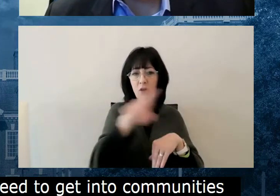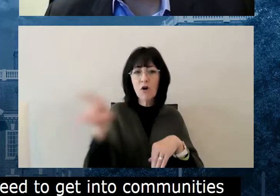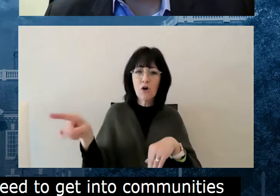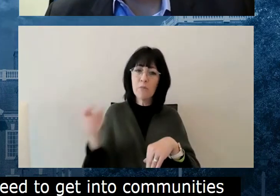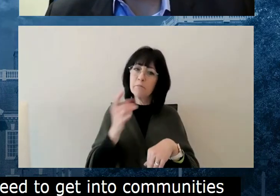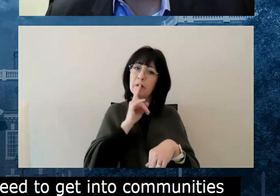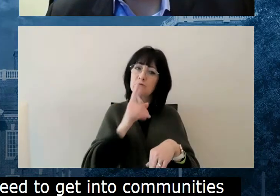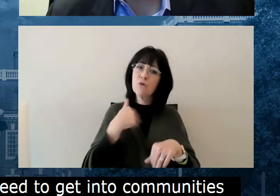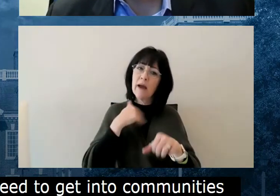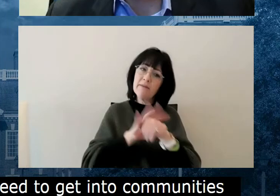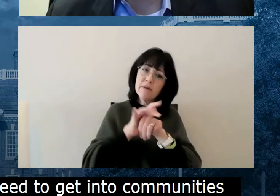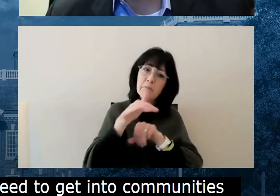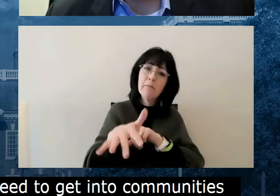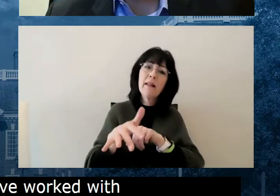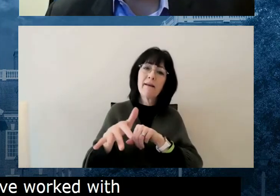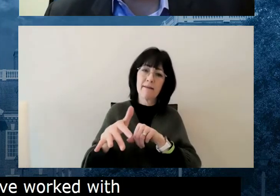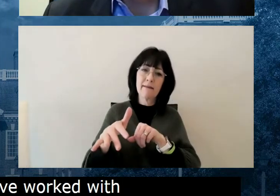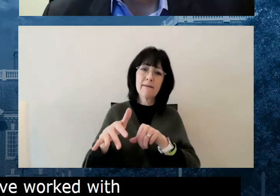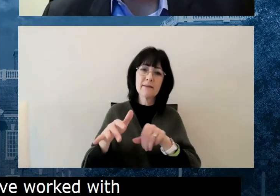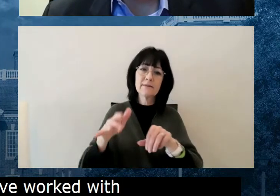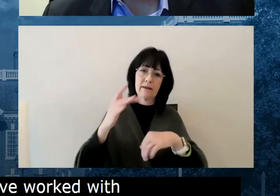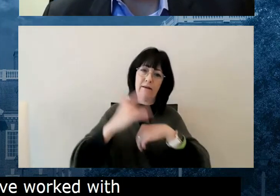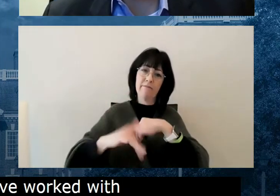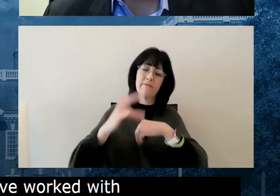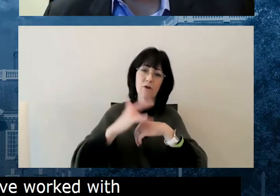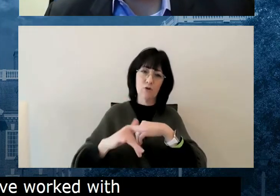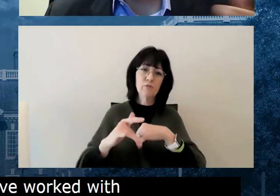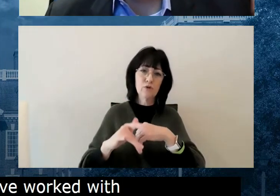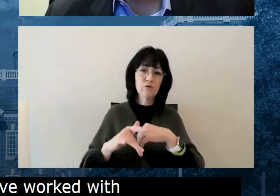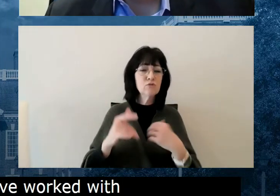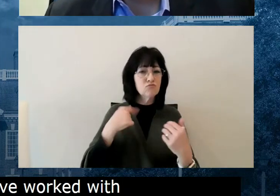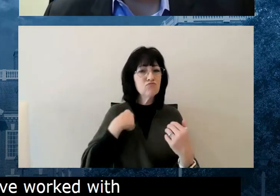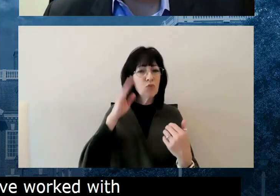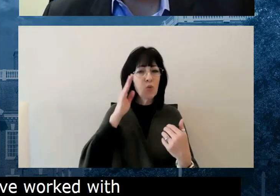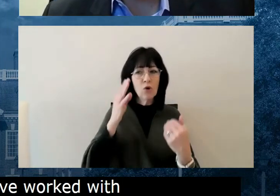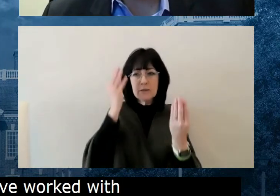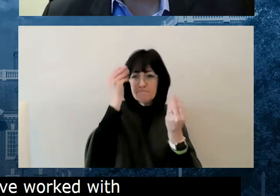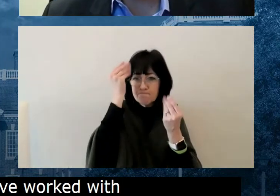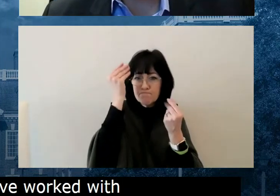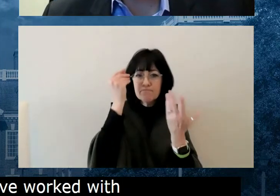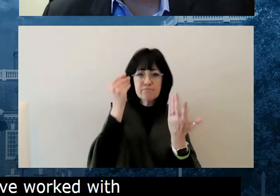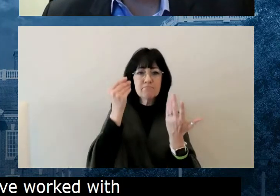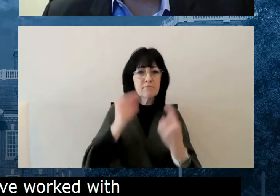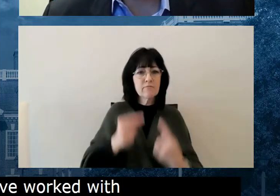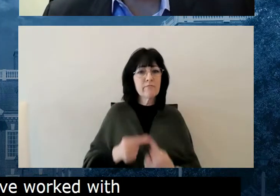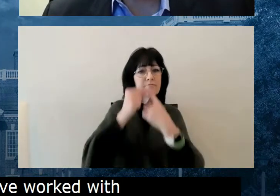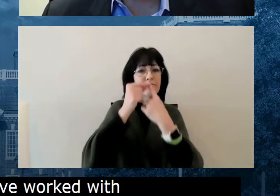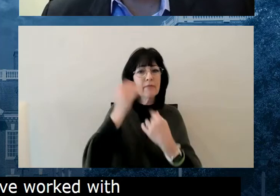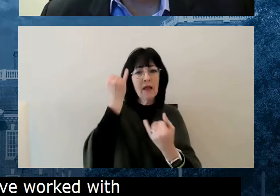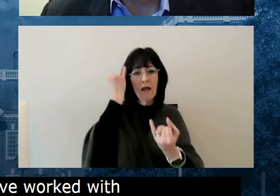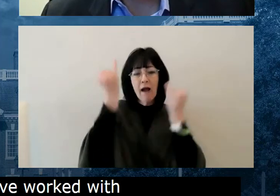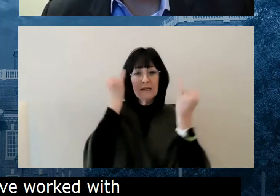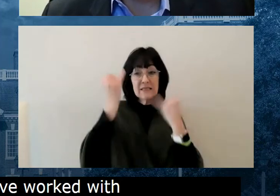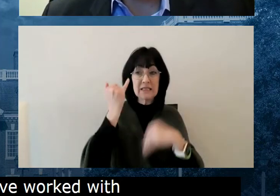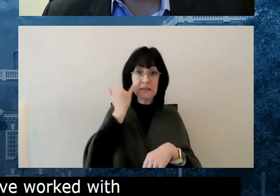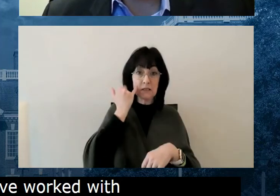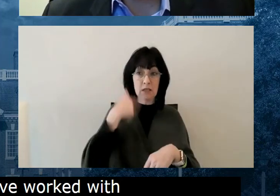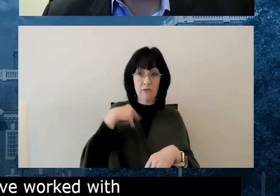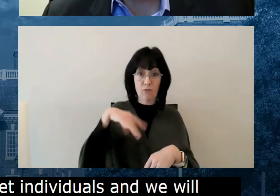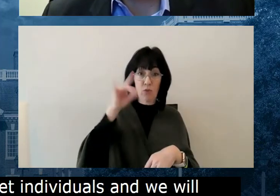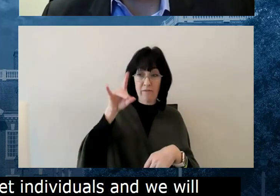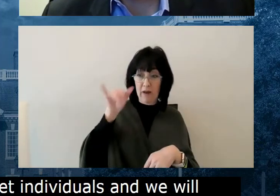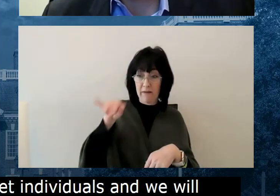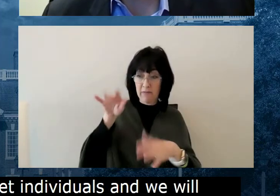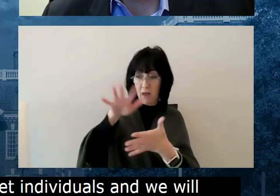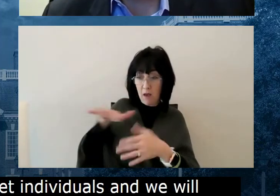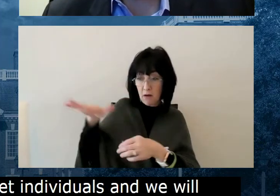have access and functional needs, and we'll continue to look at unique ideas like that when we find a group or population that cannot make it out